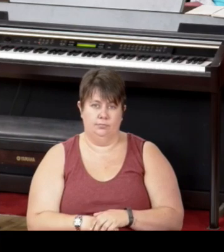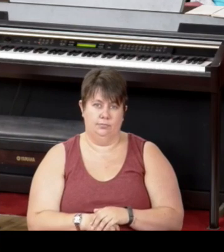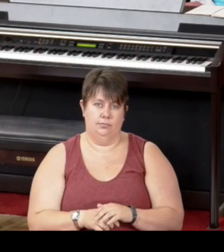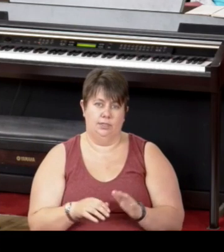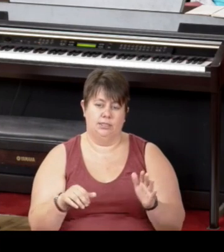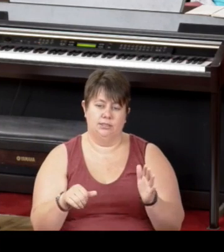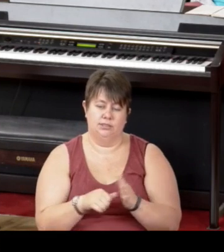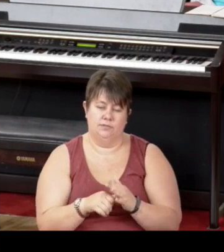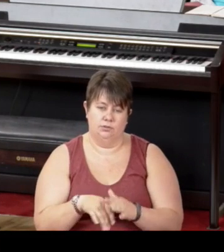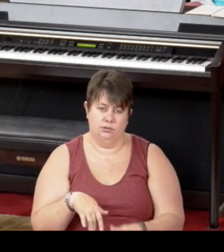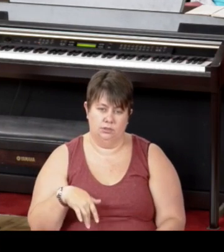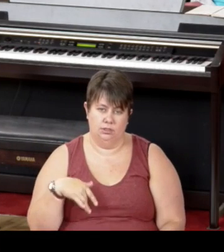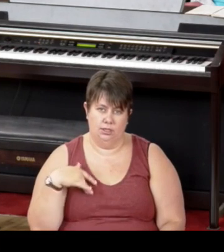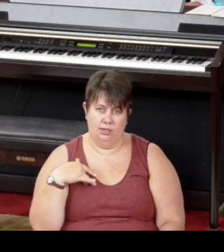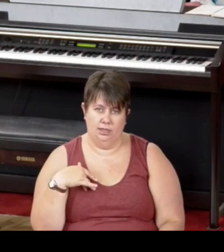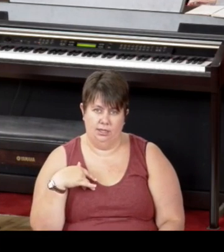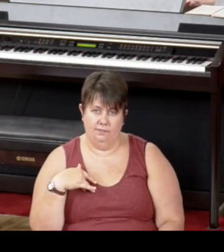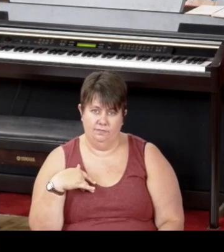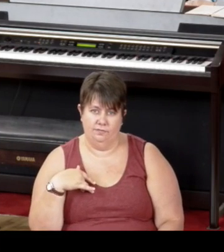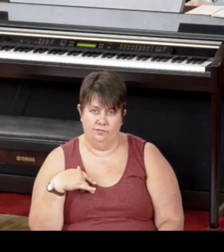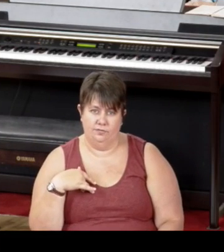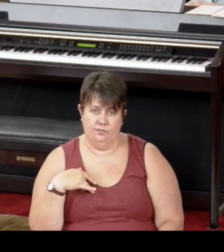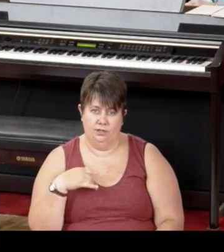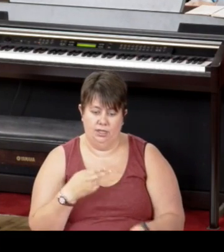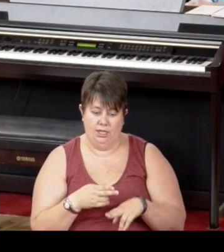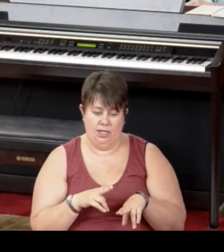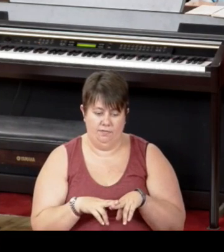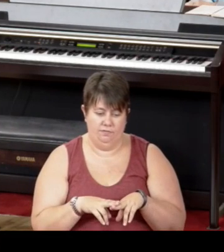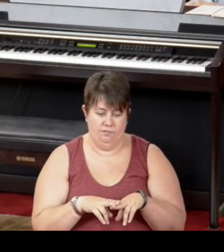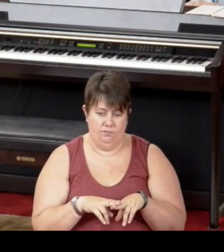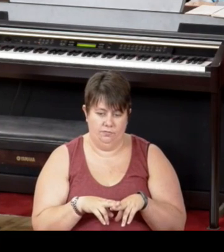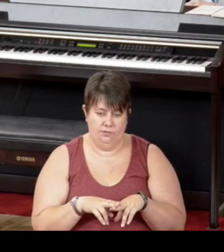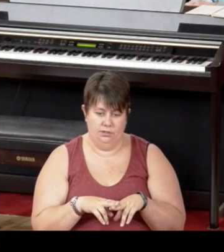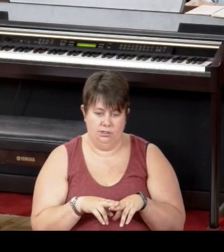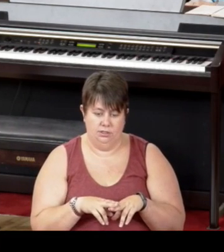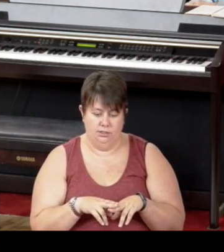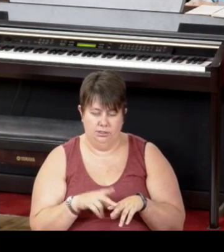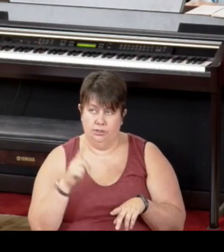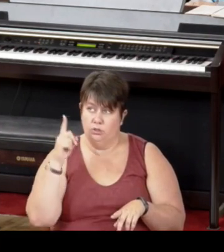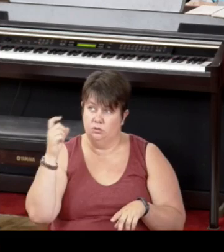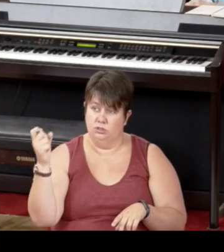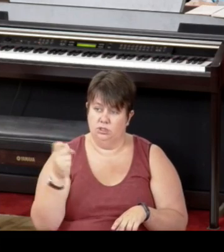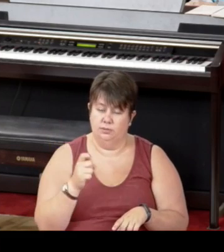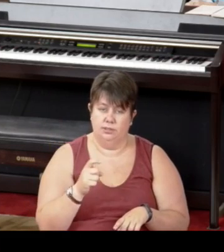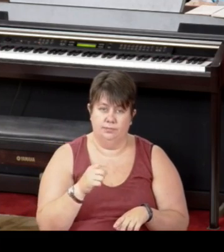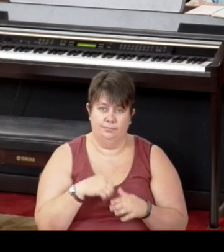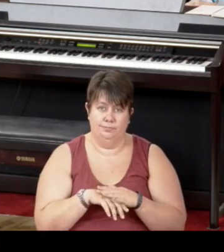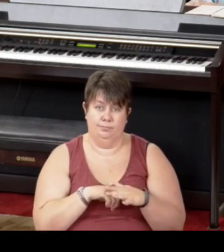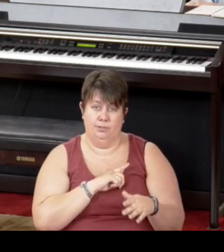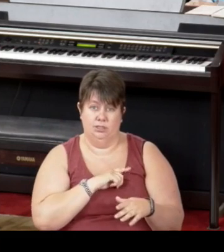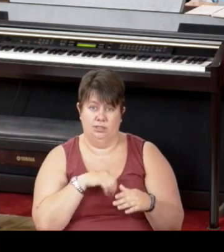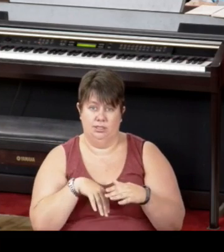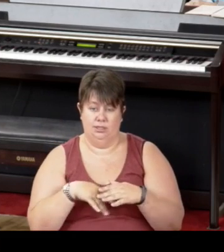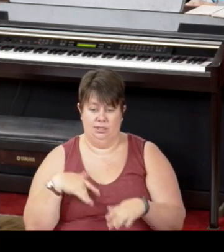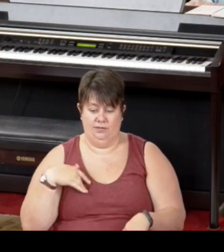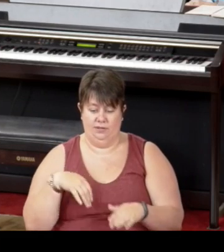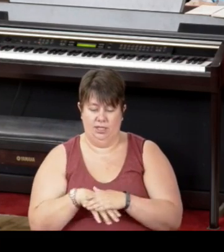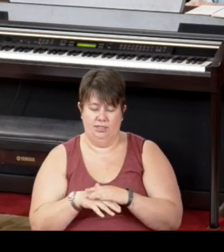and shine as though the dawn is about to come when you're still living in the darkness of this world. But Jesus still